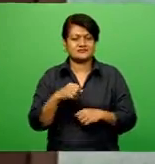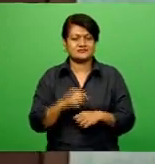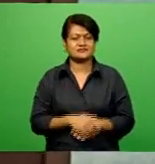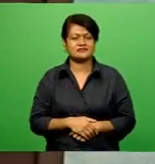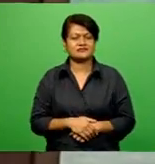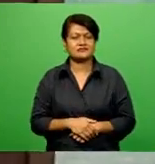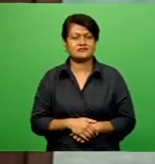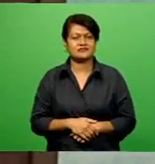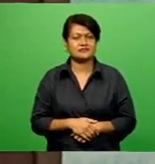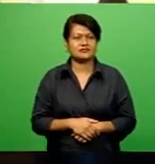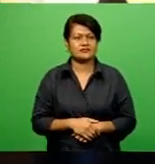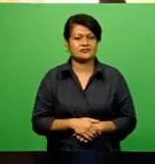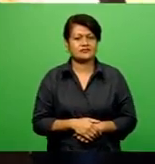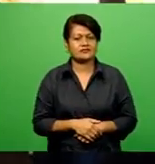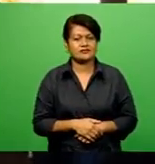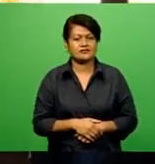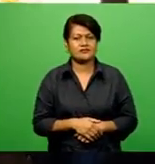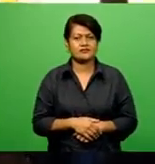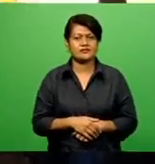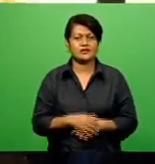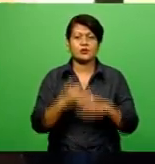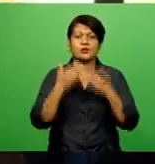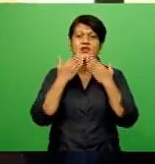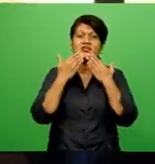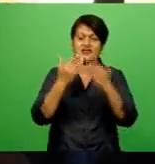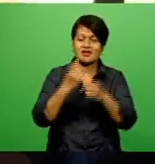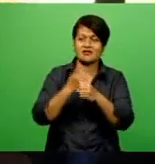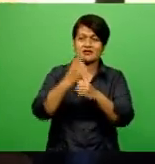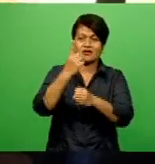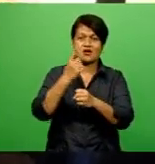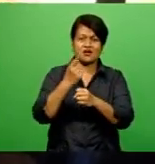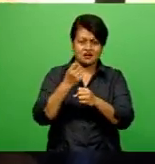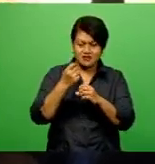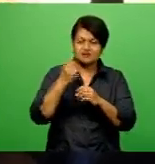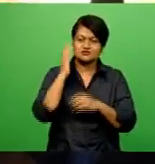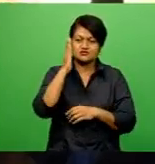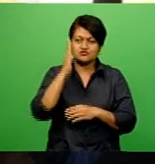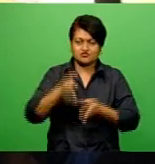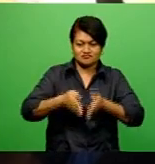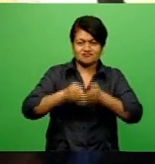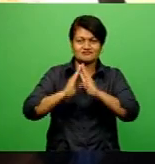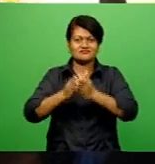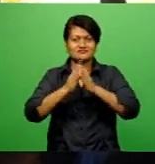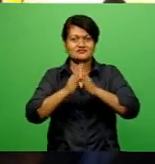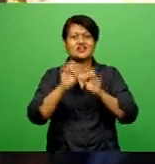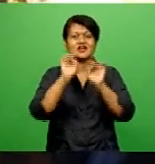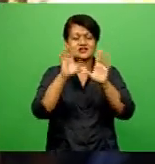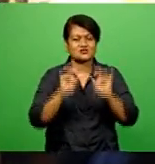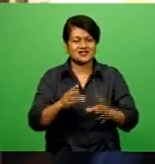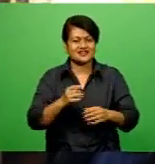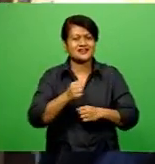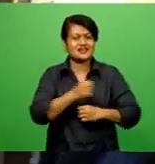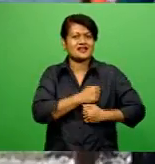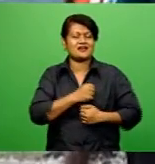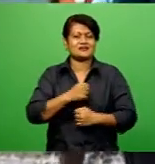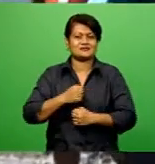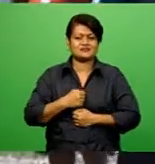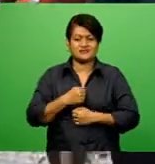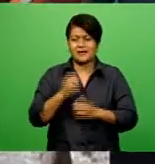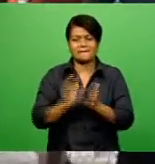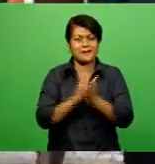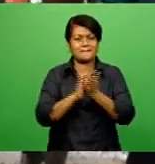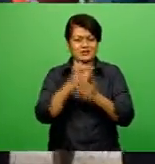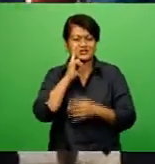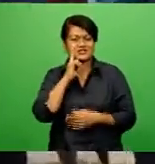engineers. We thank God that your school has been rebuilt by the Australian Army. I am really happy to see the rehabilitation of your school.